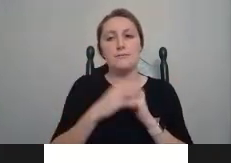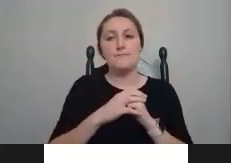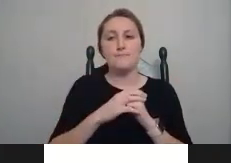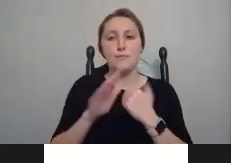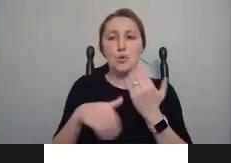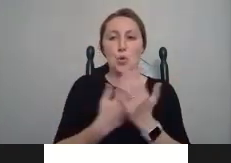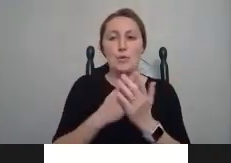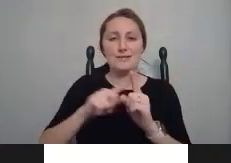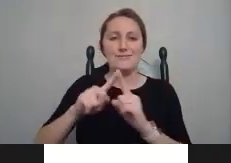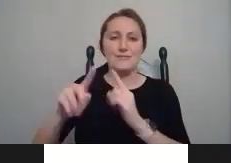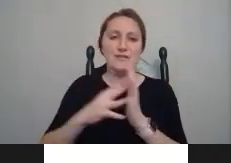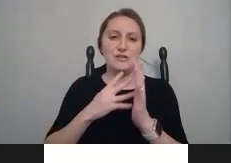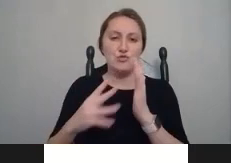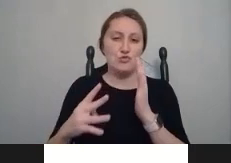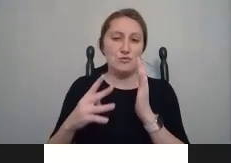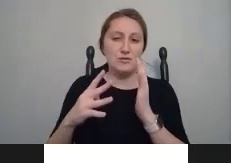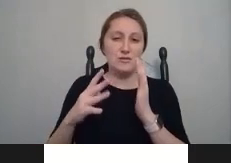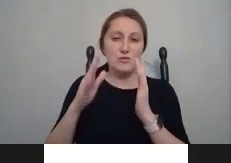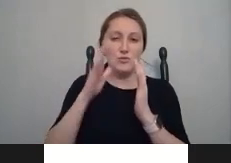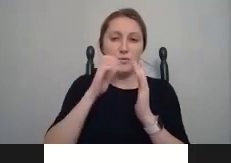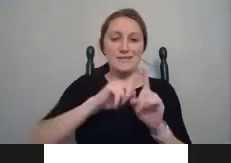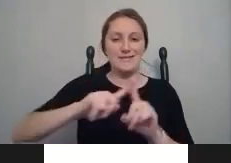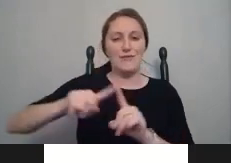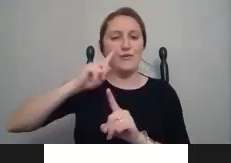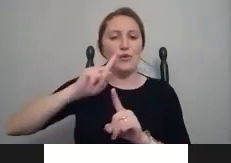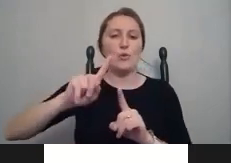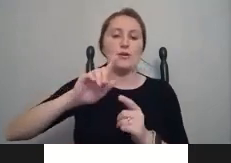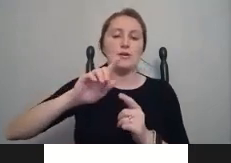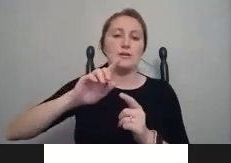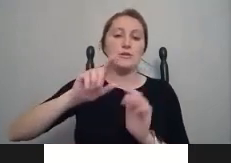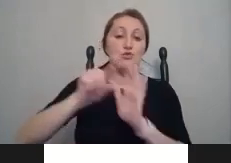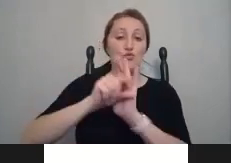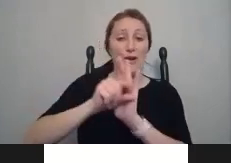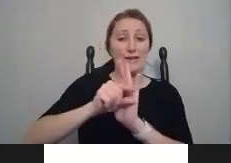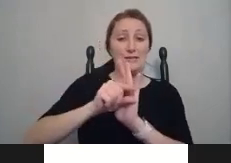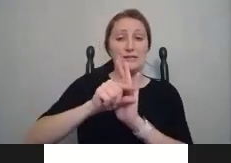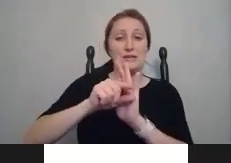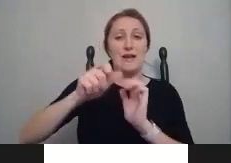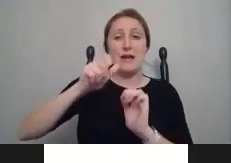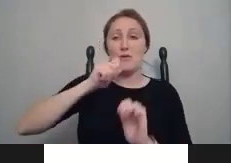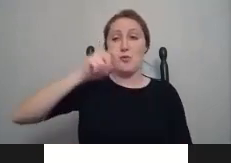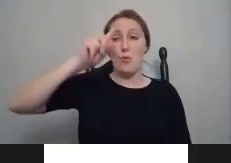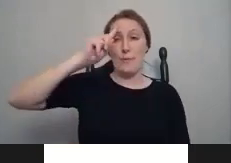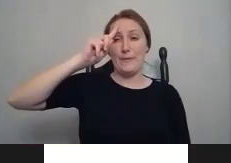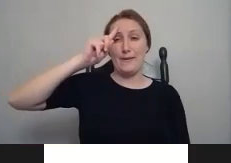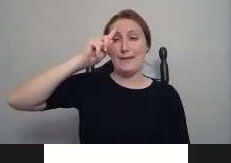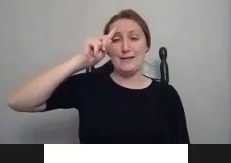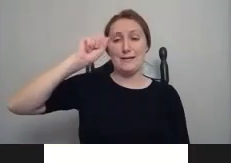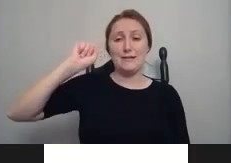different schedules, because they're going to be different for the grade level bands, I don't think we have,